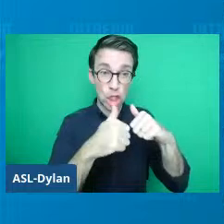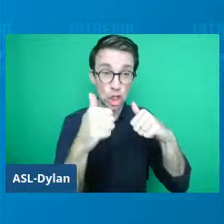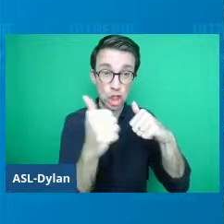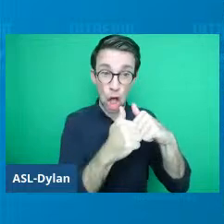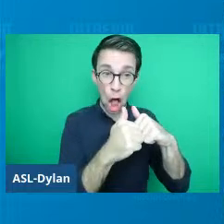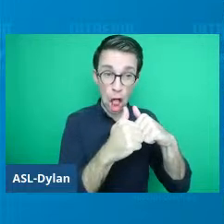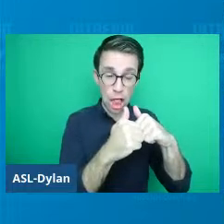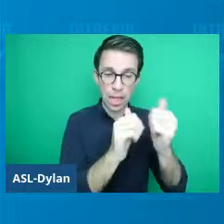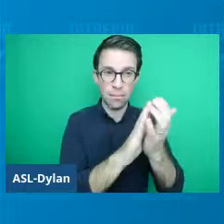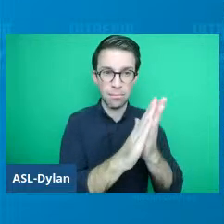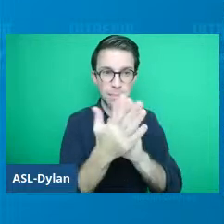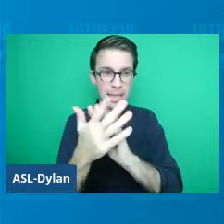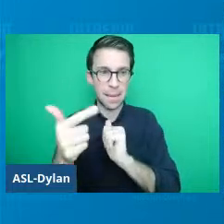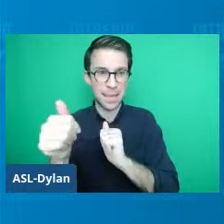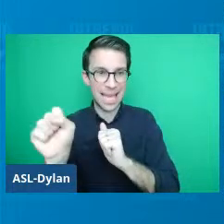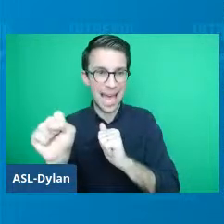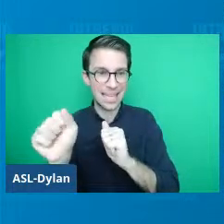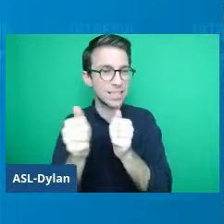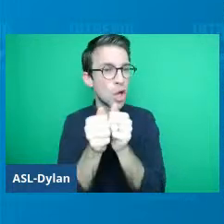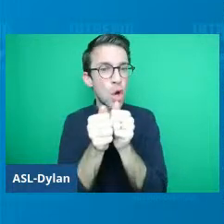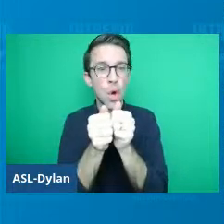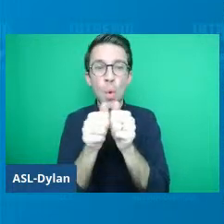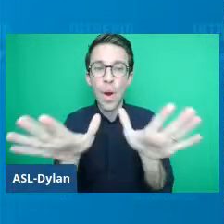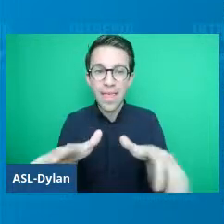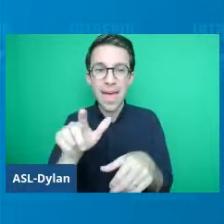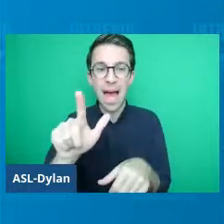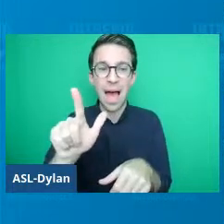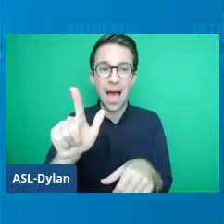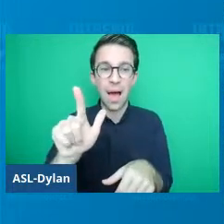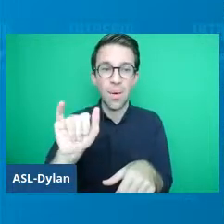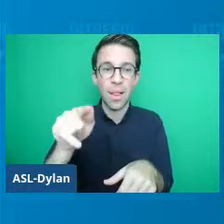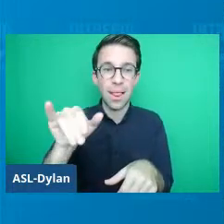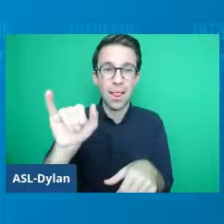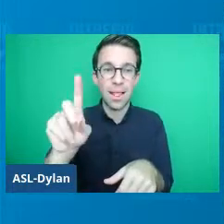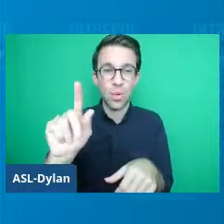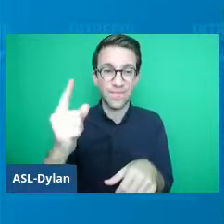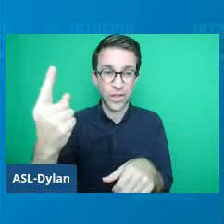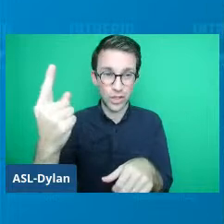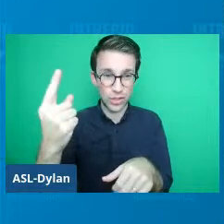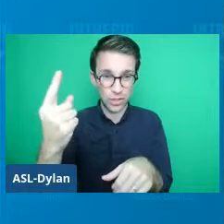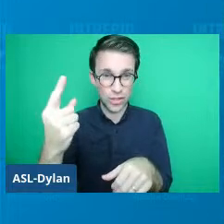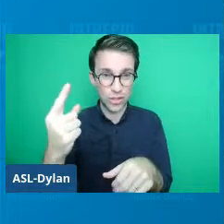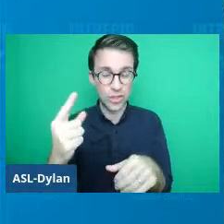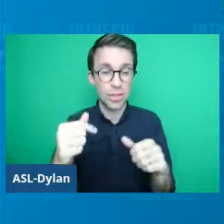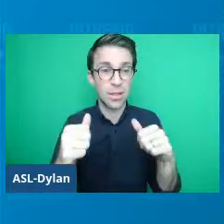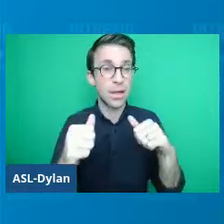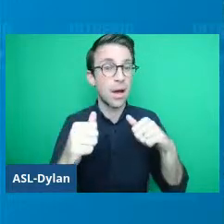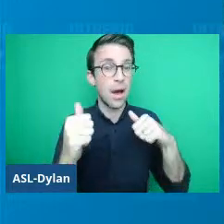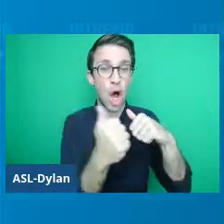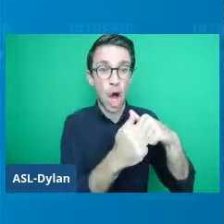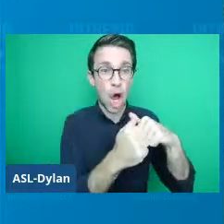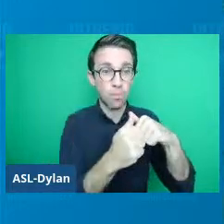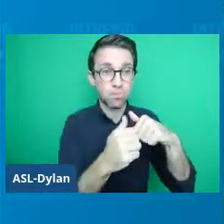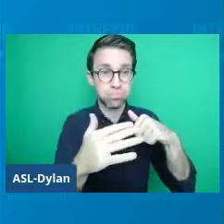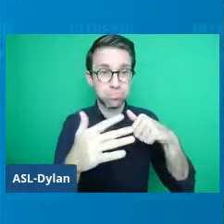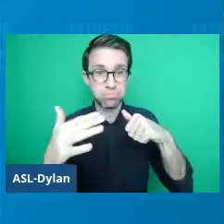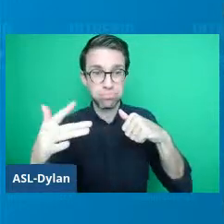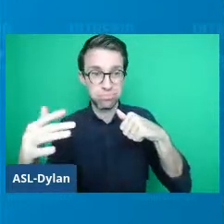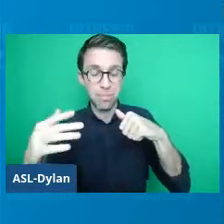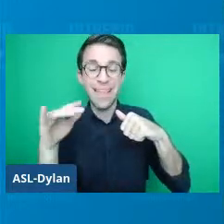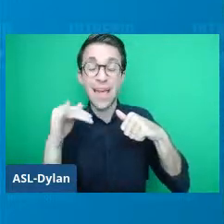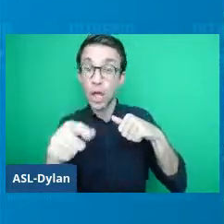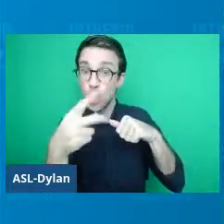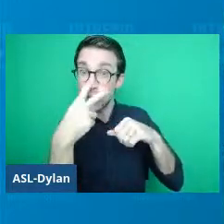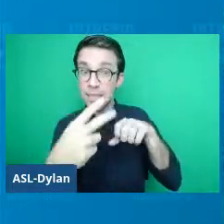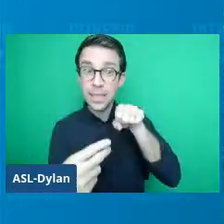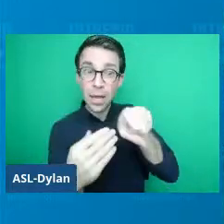into a gas phase without stopping at a liquid in between. The sublimating gases produce the tail of the comet that you see in the sky at